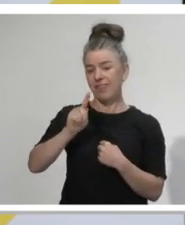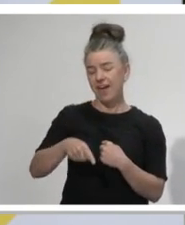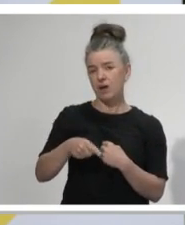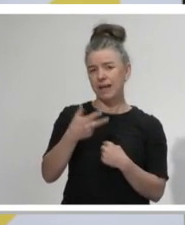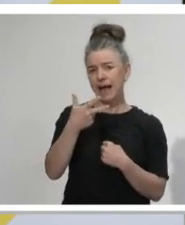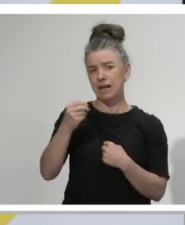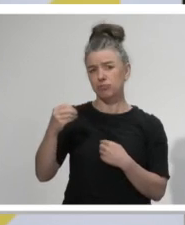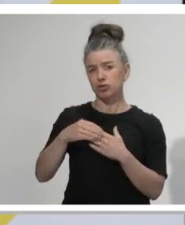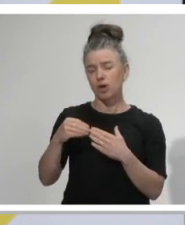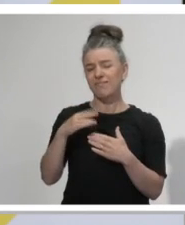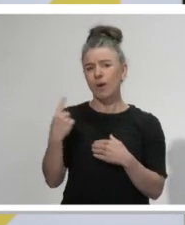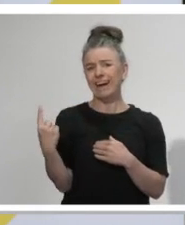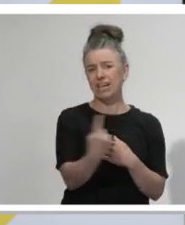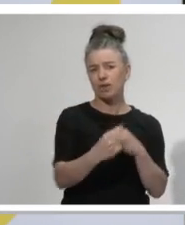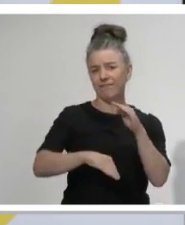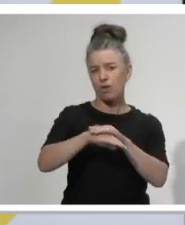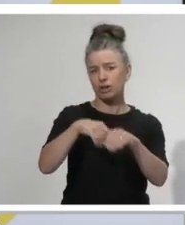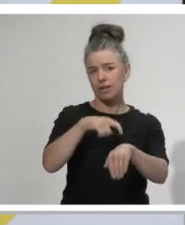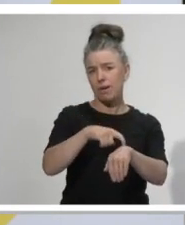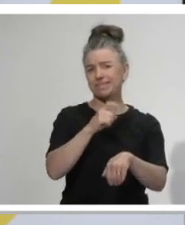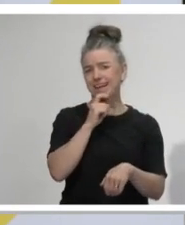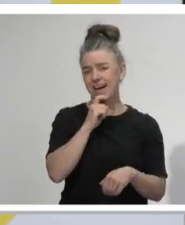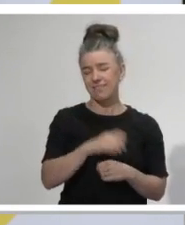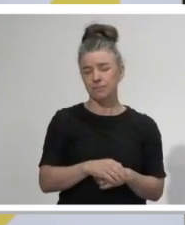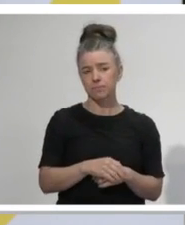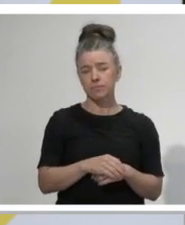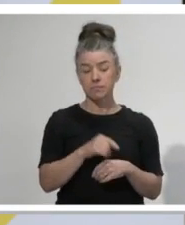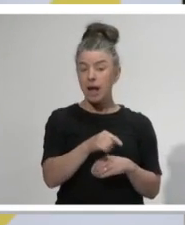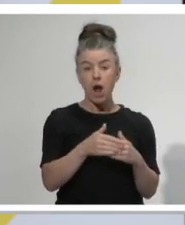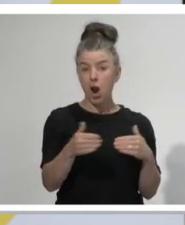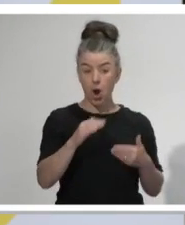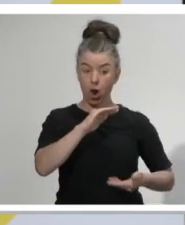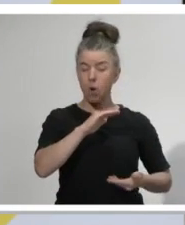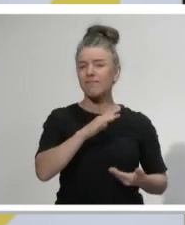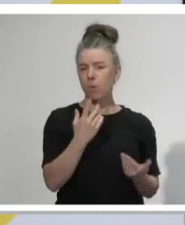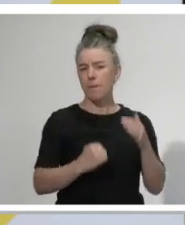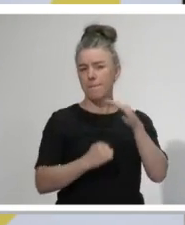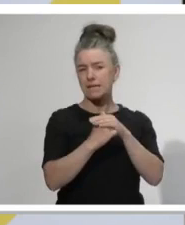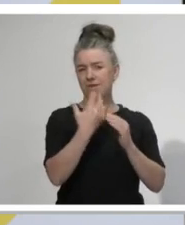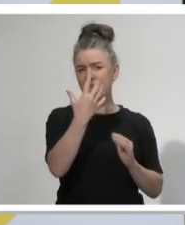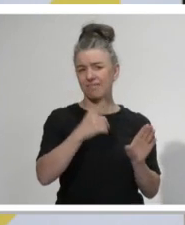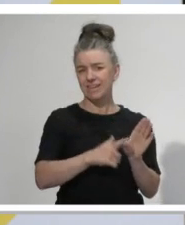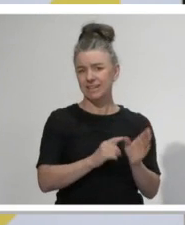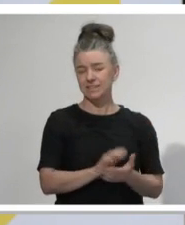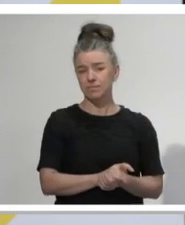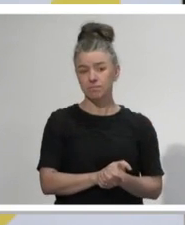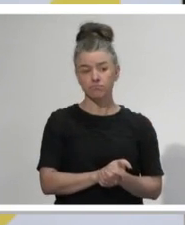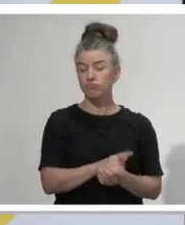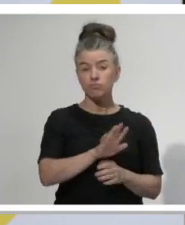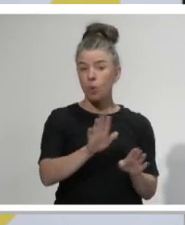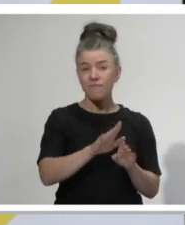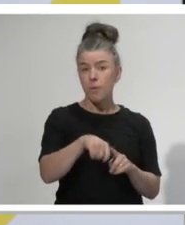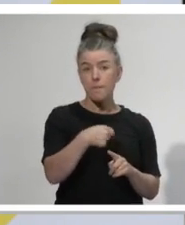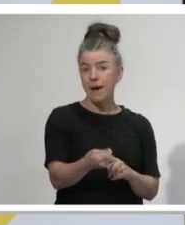full-time employee. The scheme has a maximum term of 5 years. Repayments of principal and interest are not required for